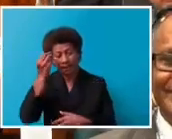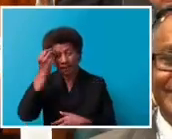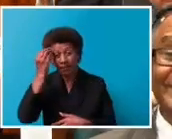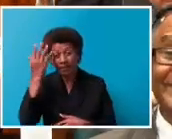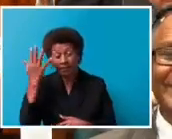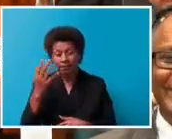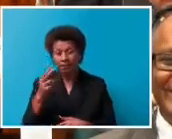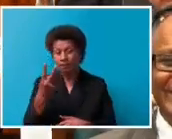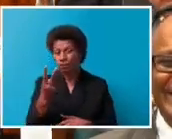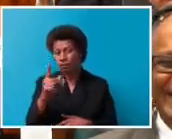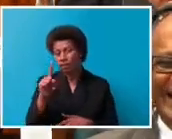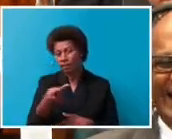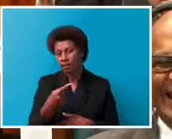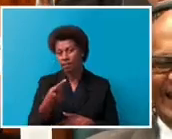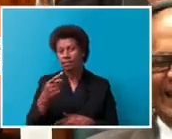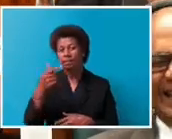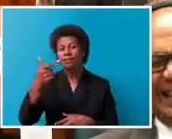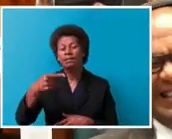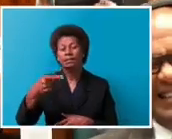2011,